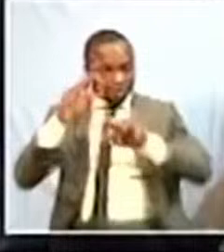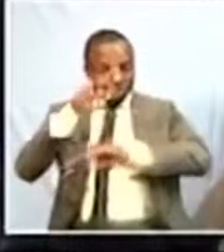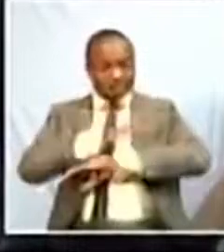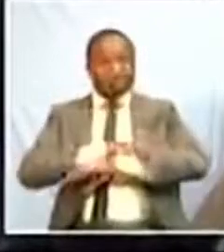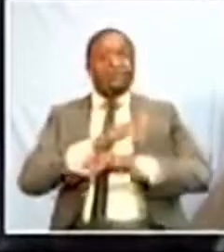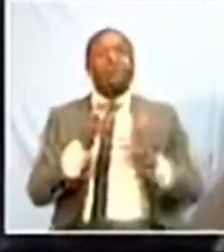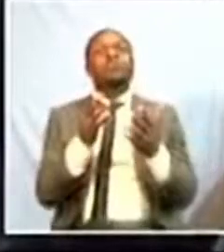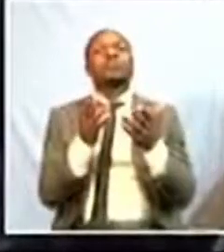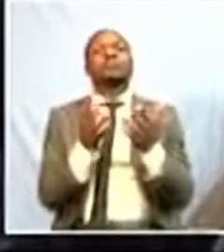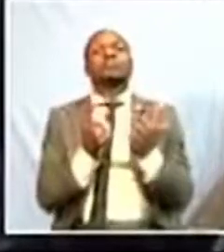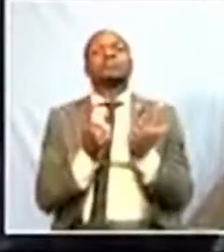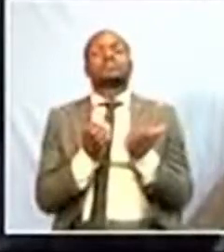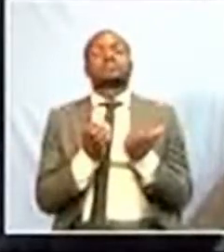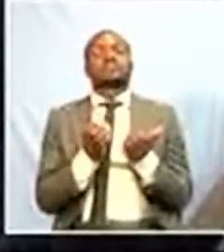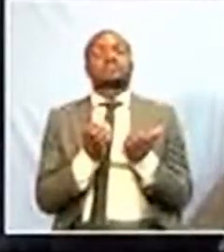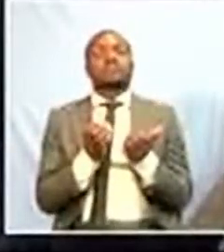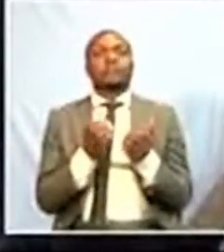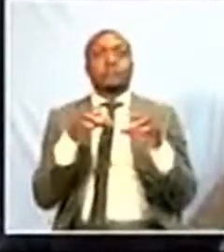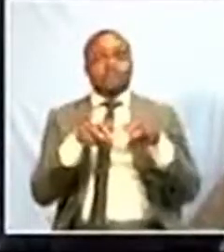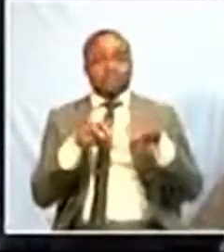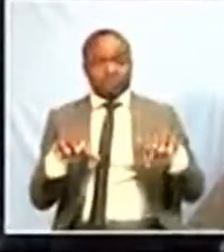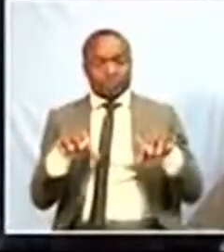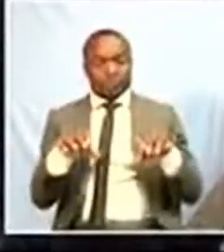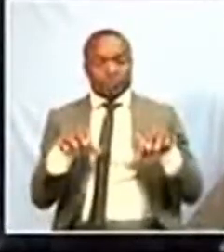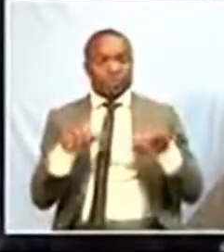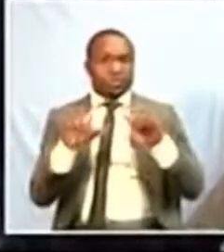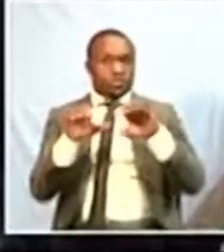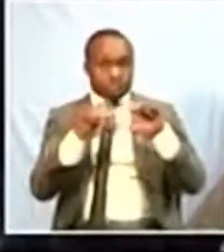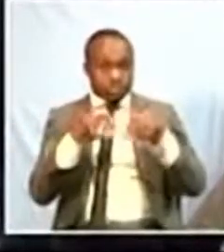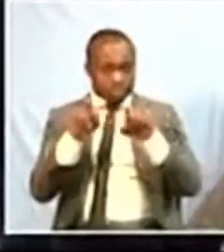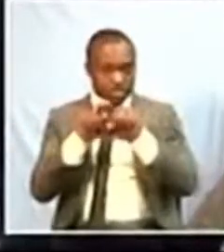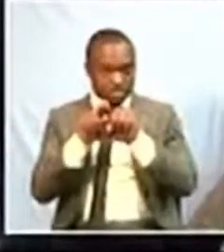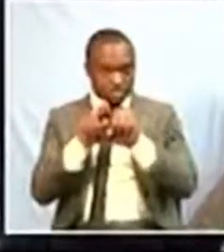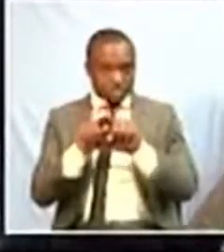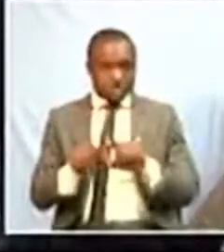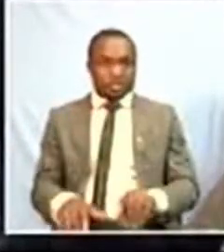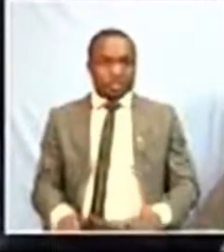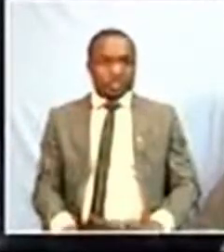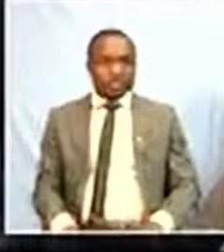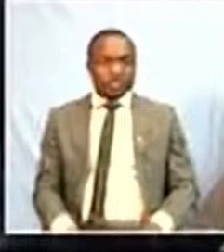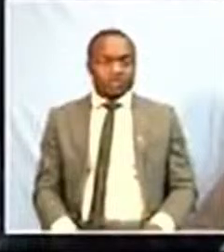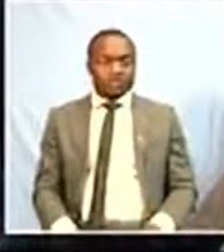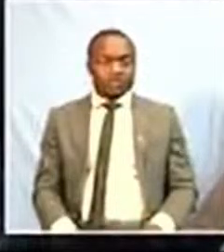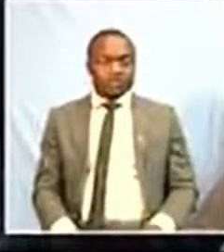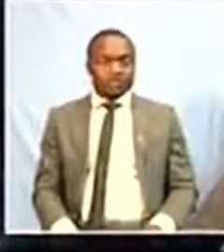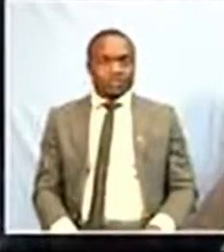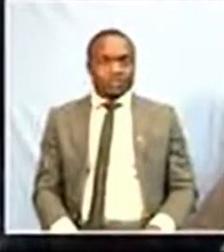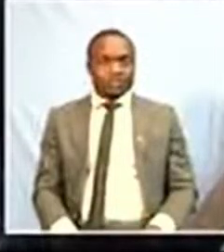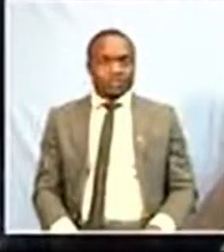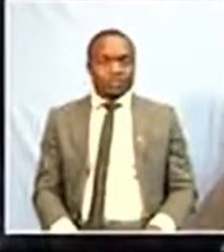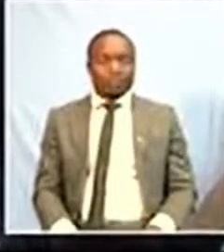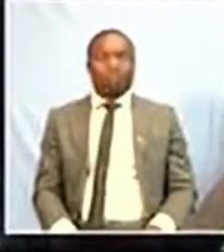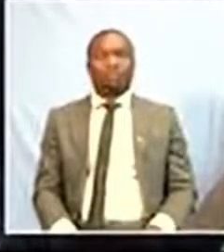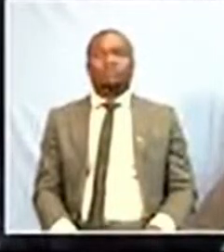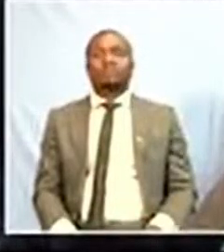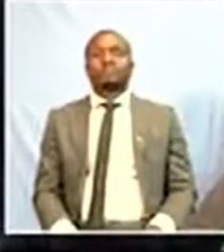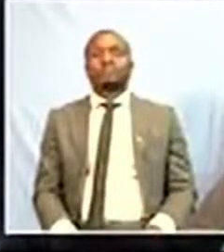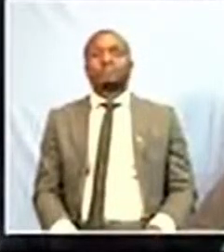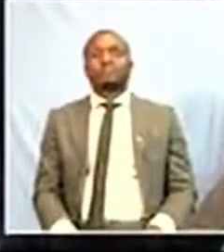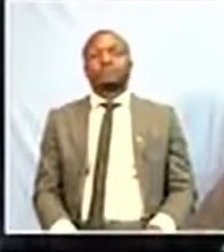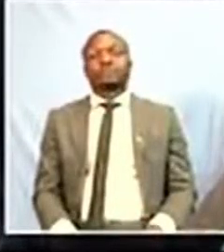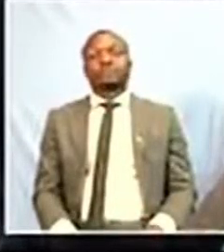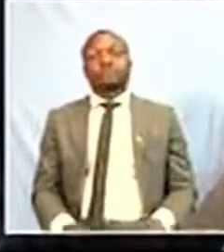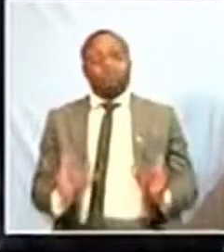we want our children to do the same. The back and forth may not